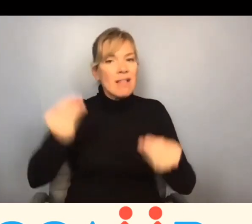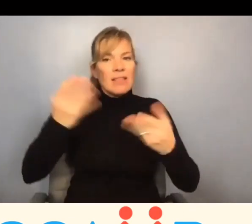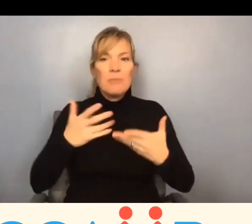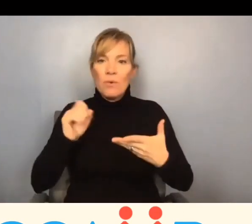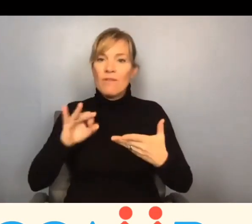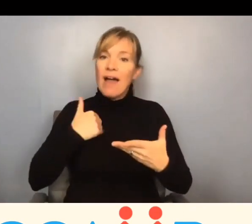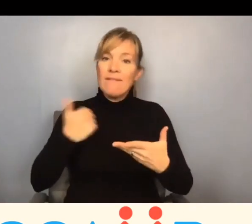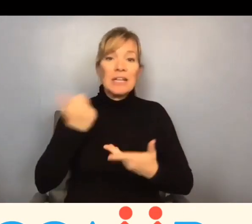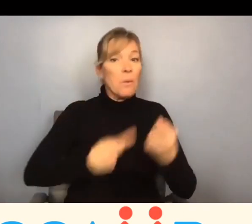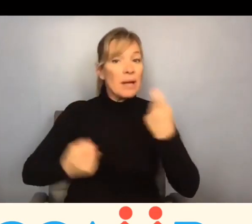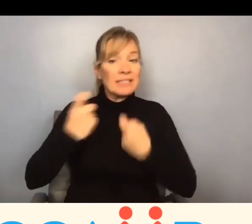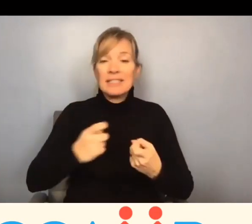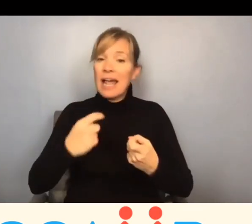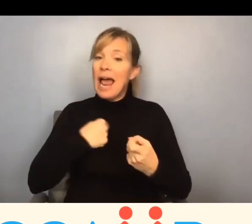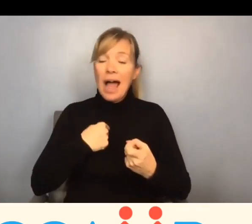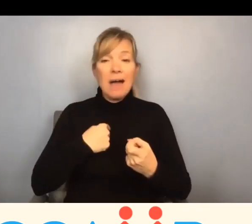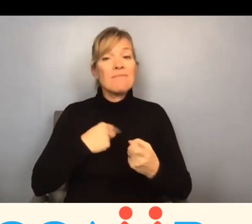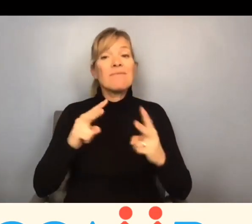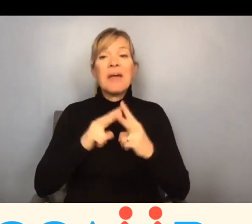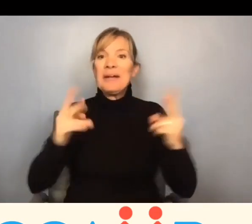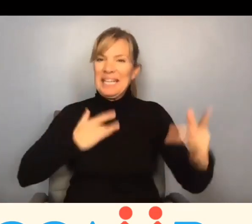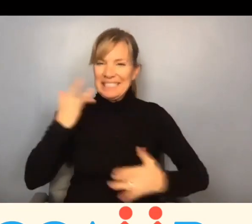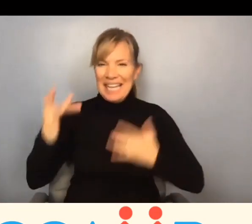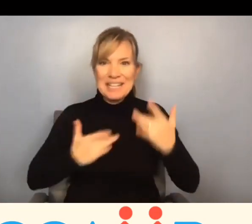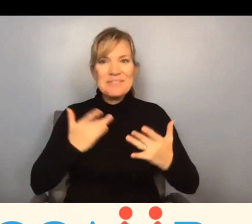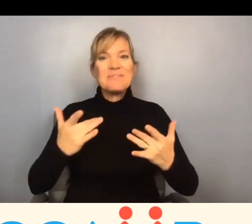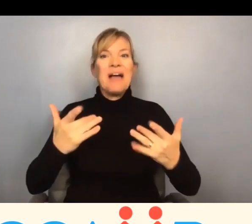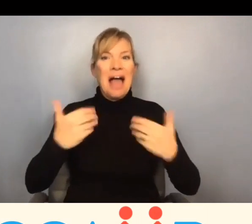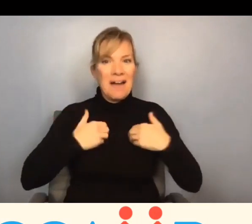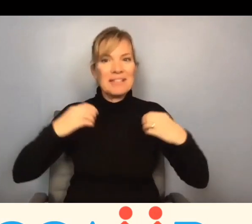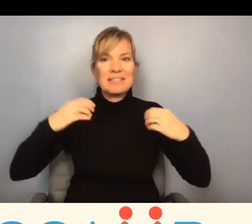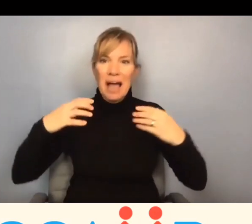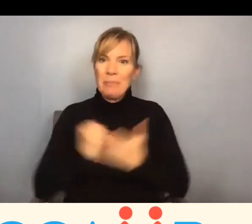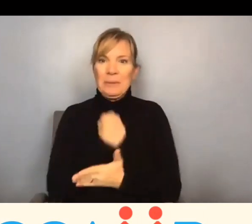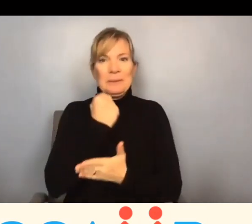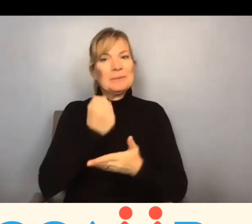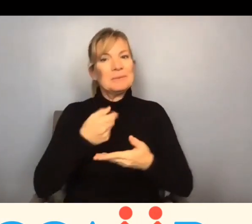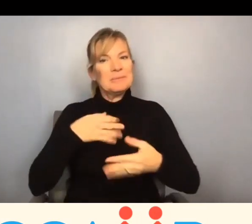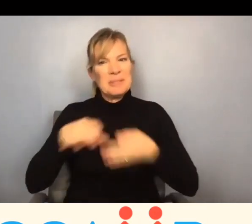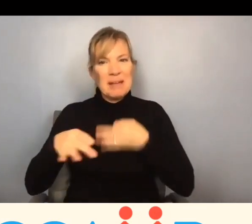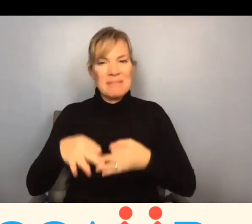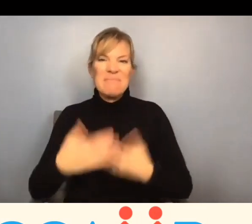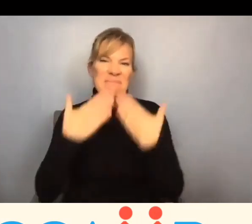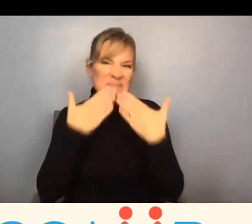me know if you have questions, and I'm very excited to have had this opportunity. Thank you.